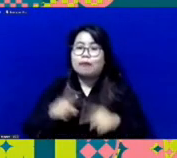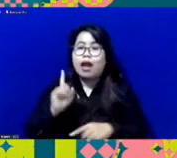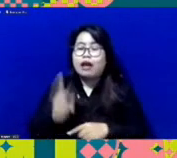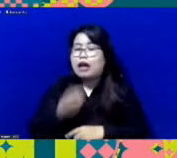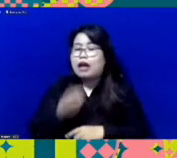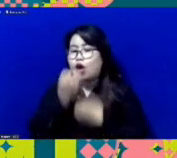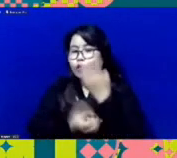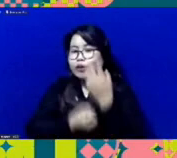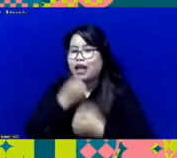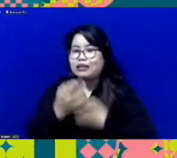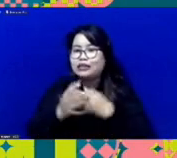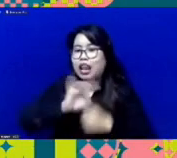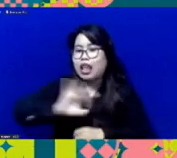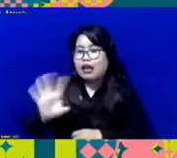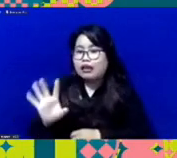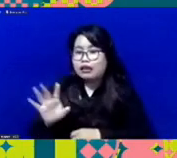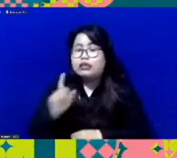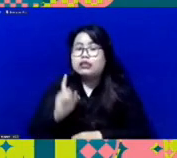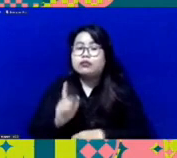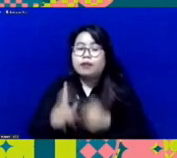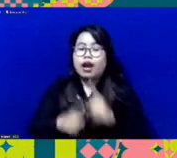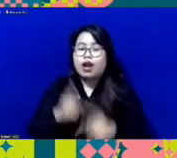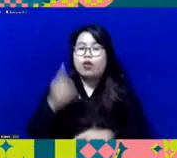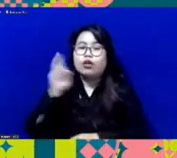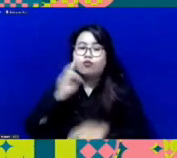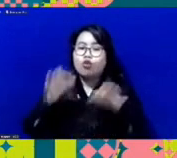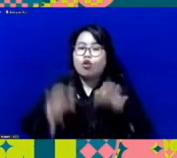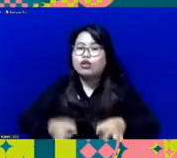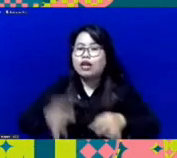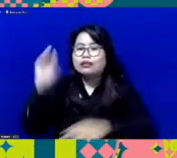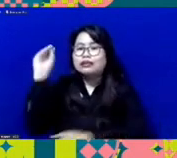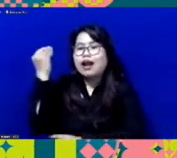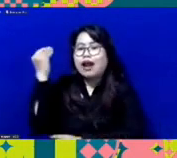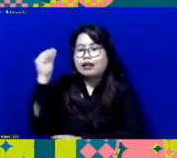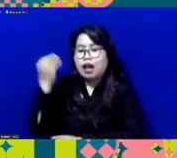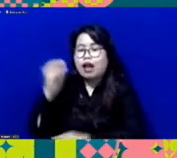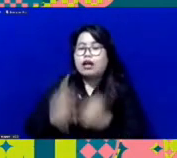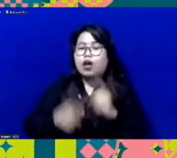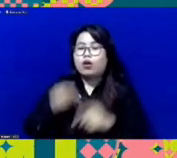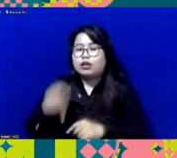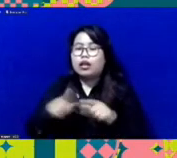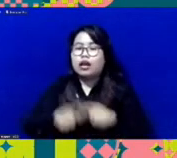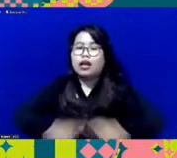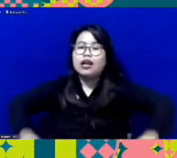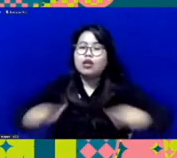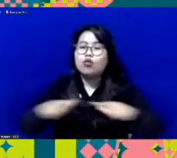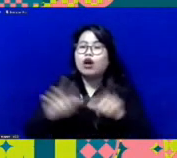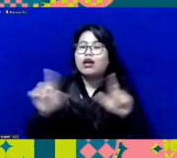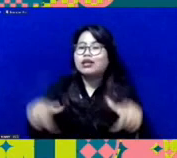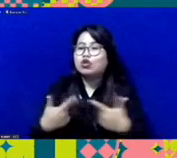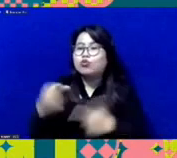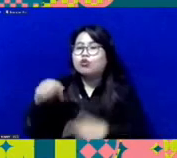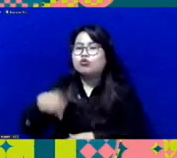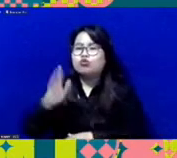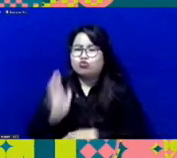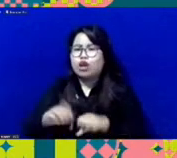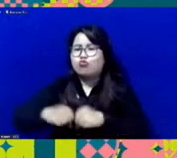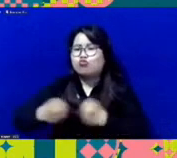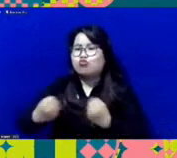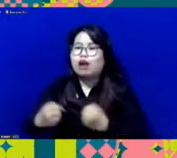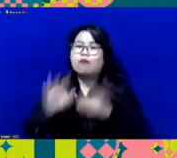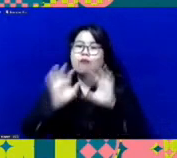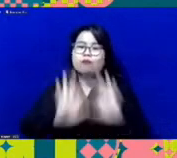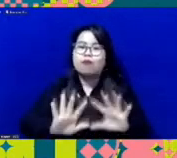city in Jakarta is actually environmentally is already very damaged and depleting quality because a lot of problem with, you know, the city is